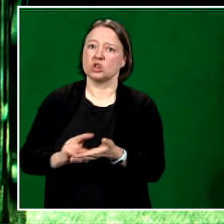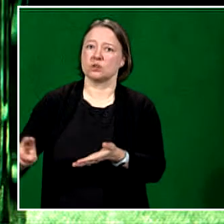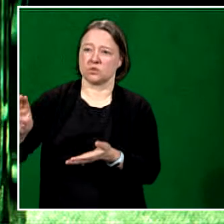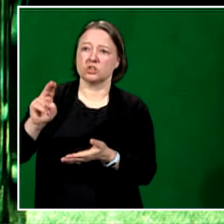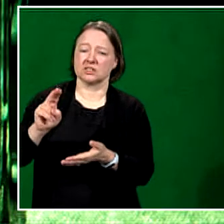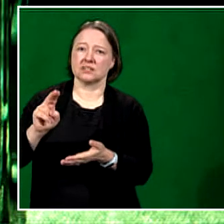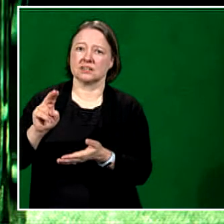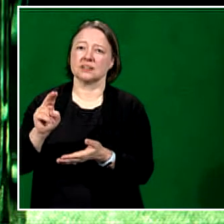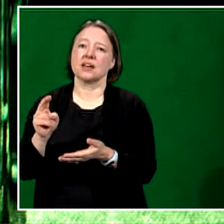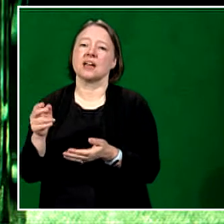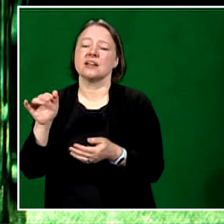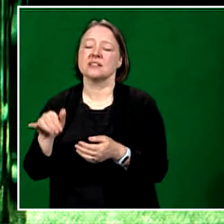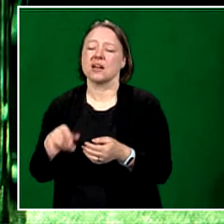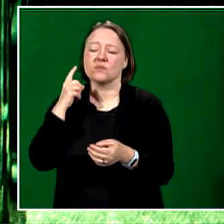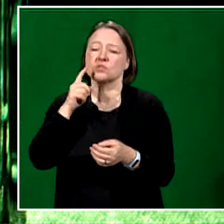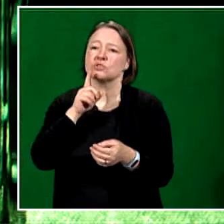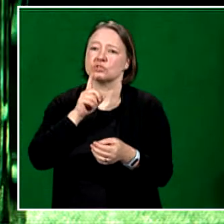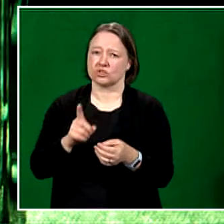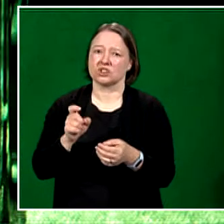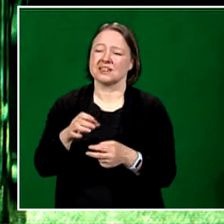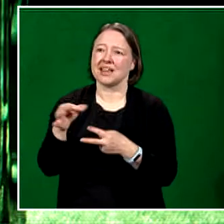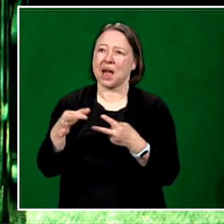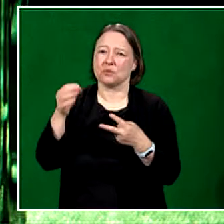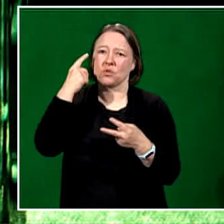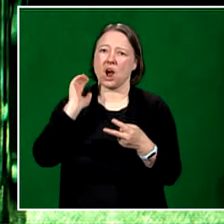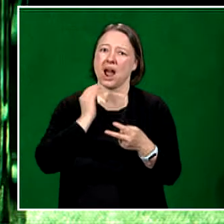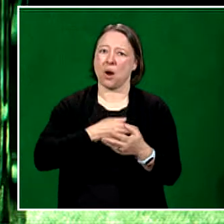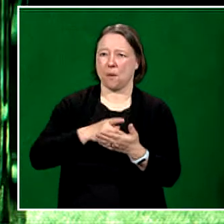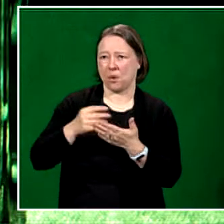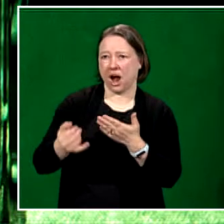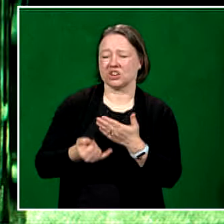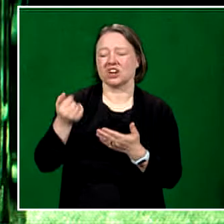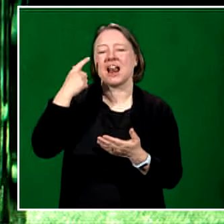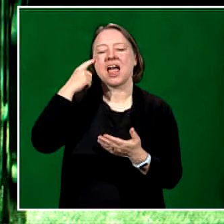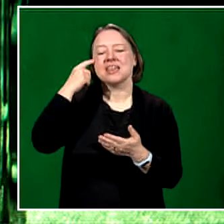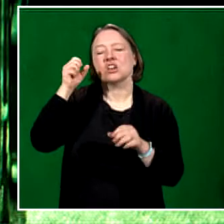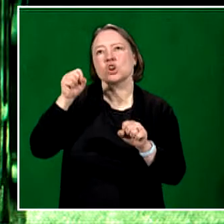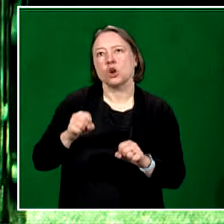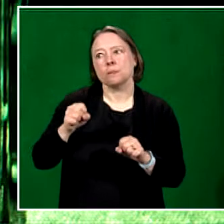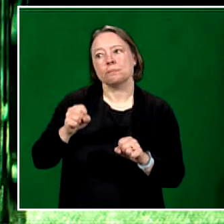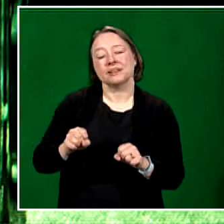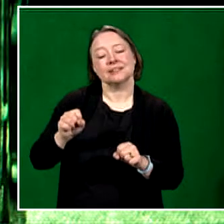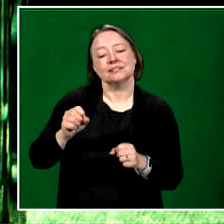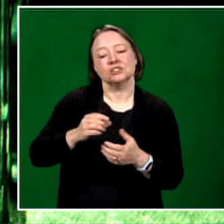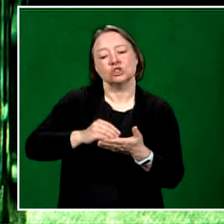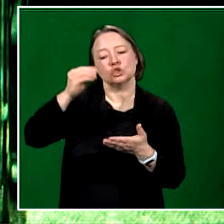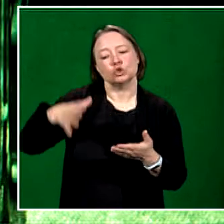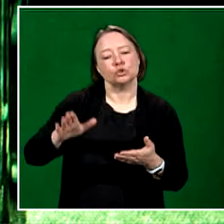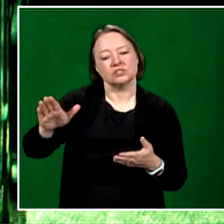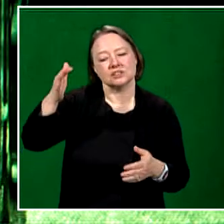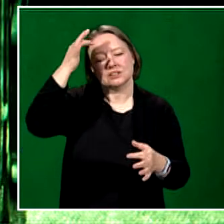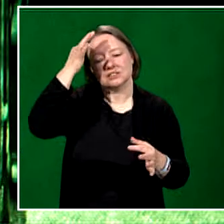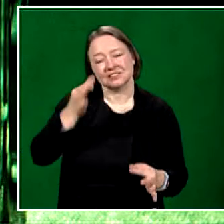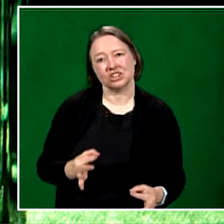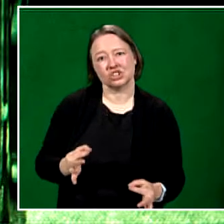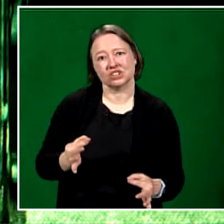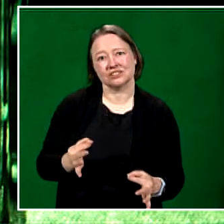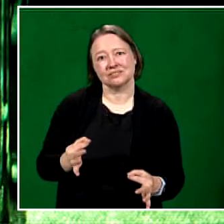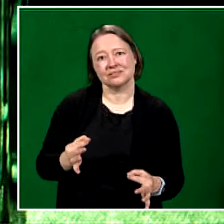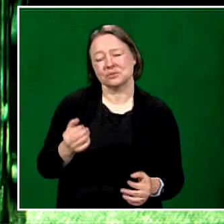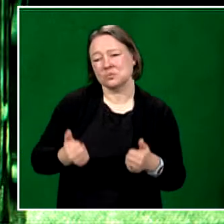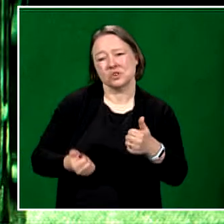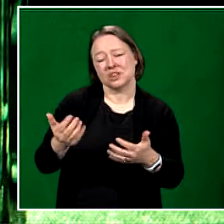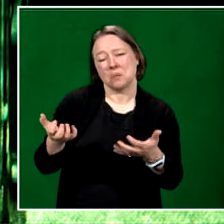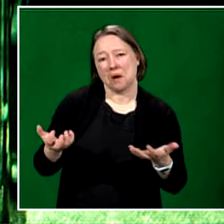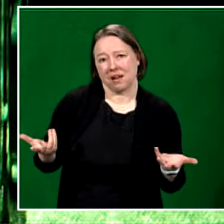and that can definitely be an option for our project. And I think it could be up to the student to kind of decide which one they